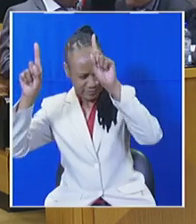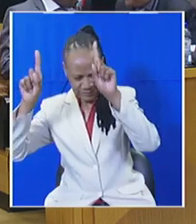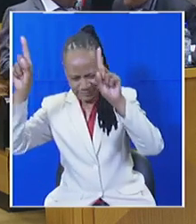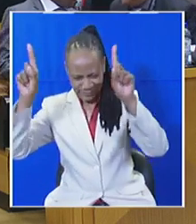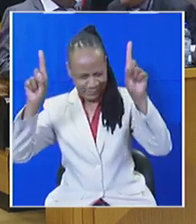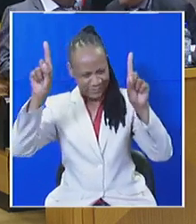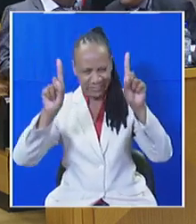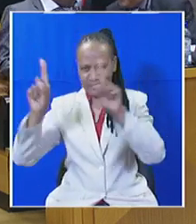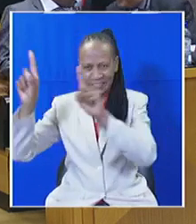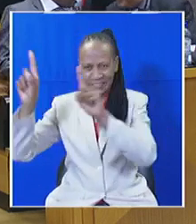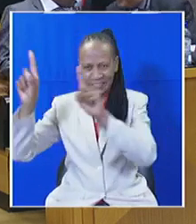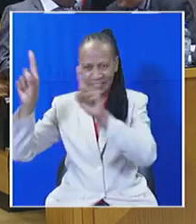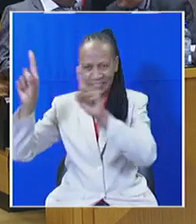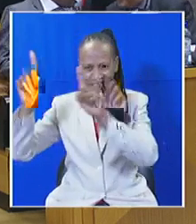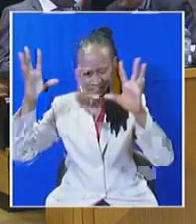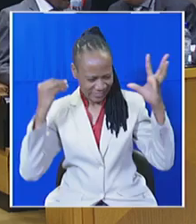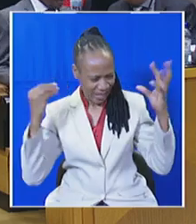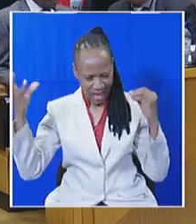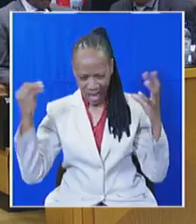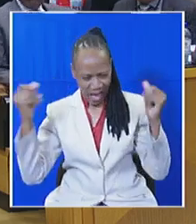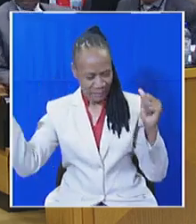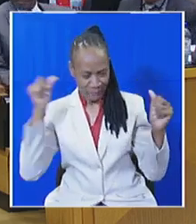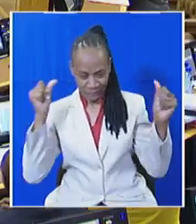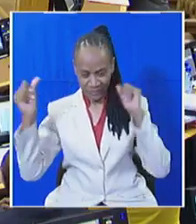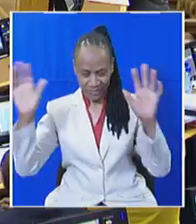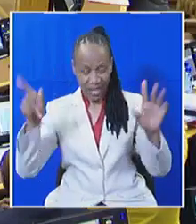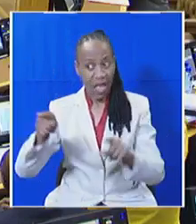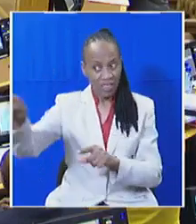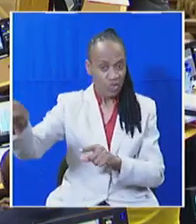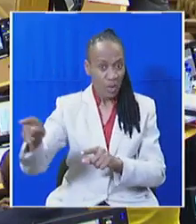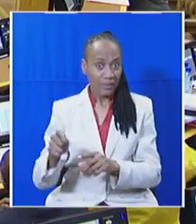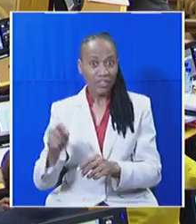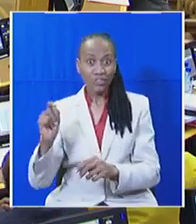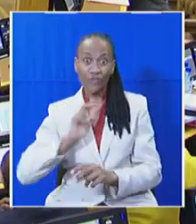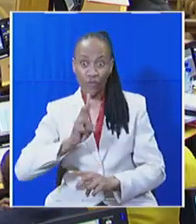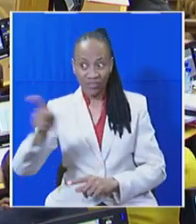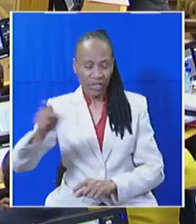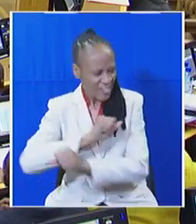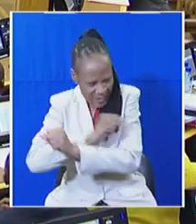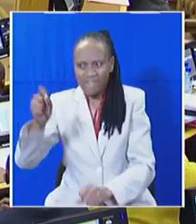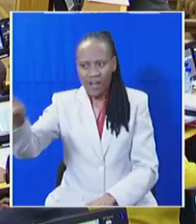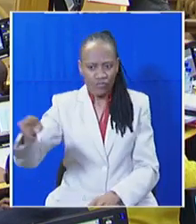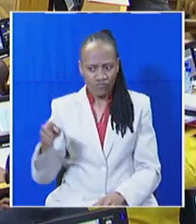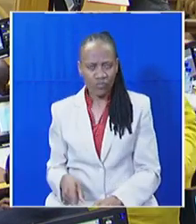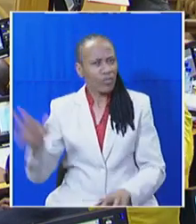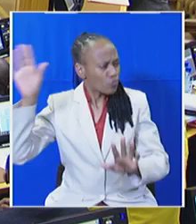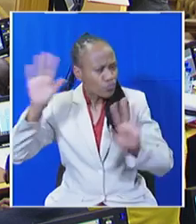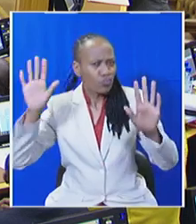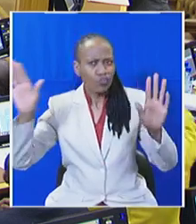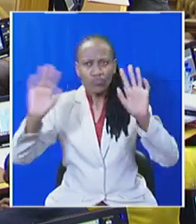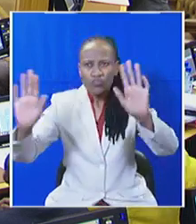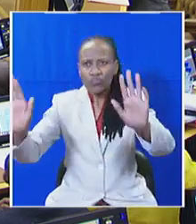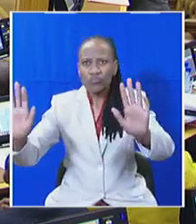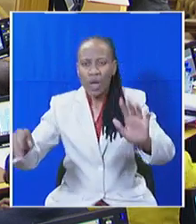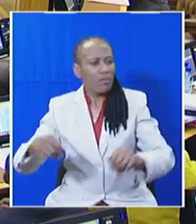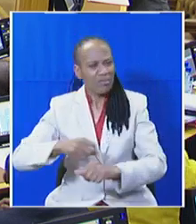Mr. this President, one. what could you... This one is not going to talk. This one, he's not. No, Honorable Then Kadi. let's call